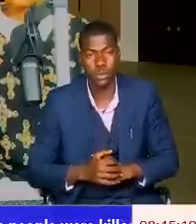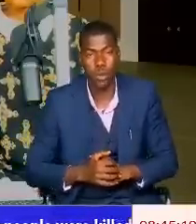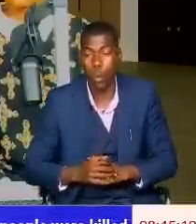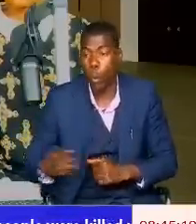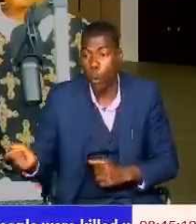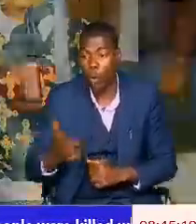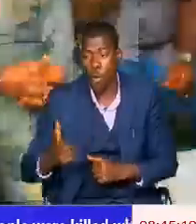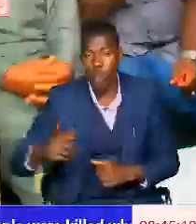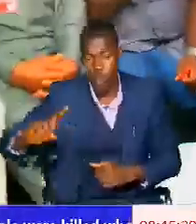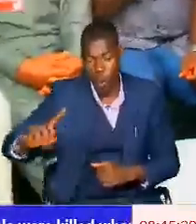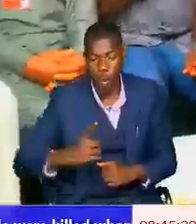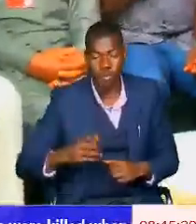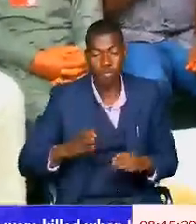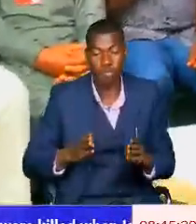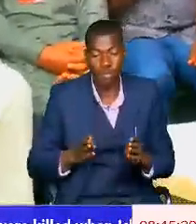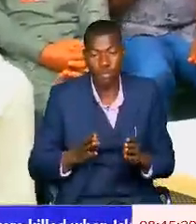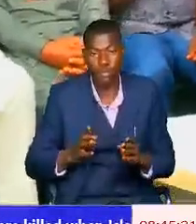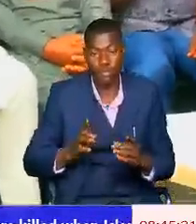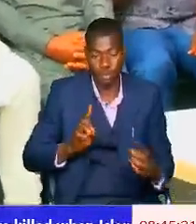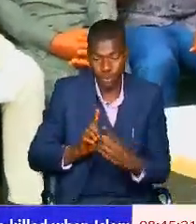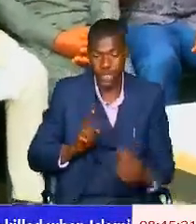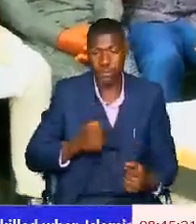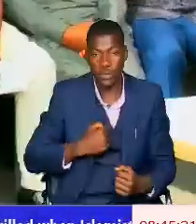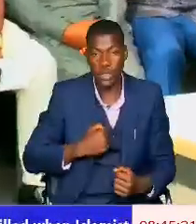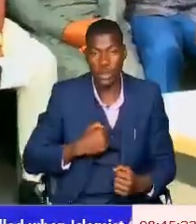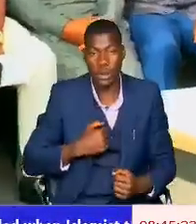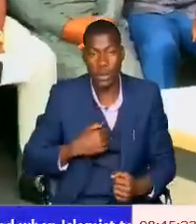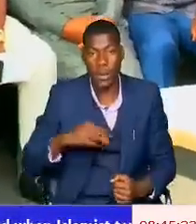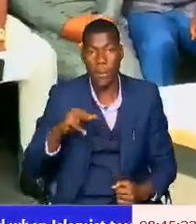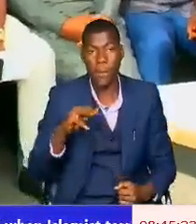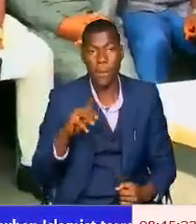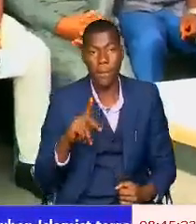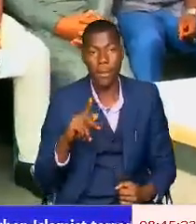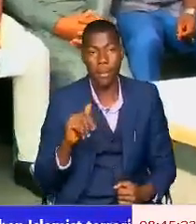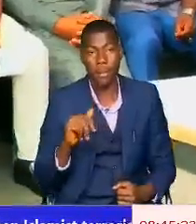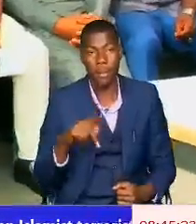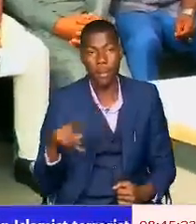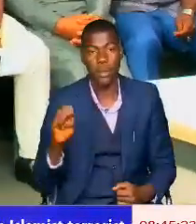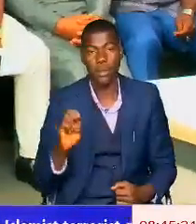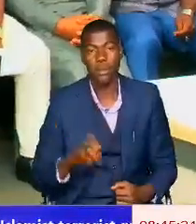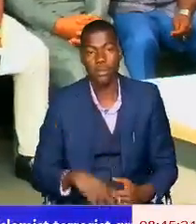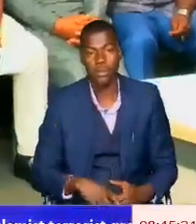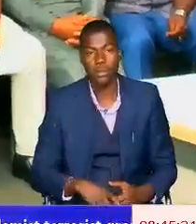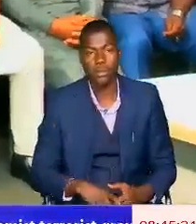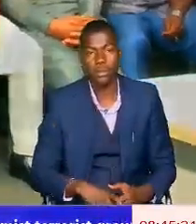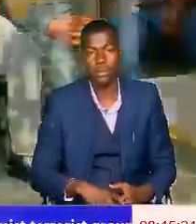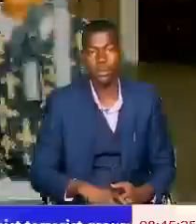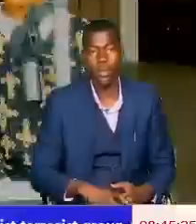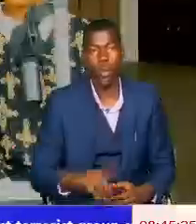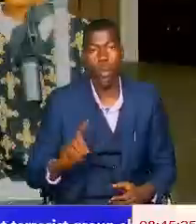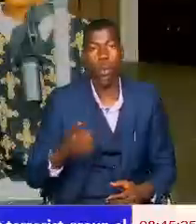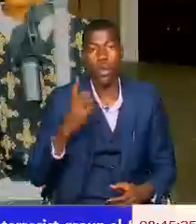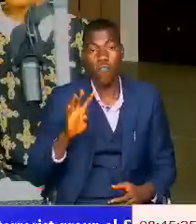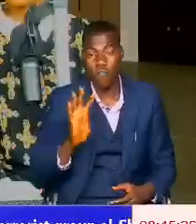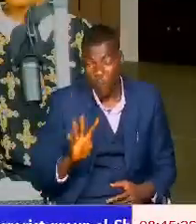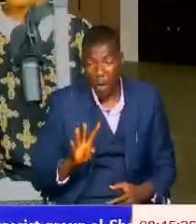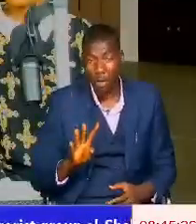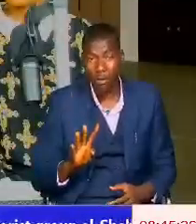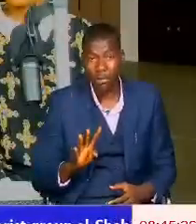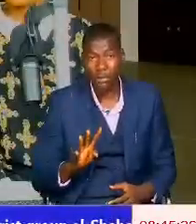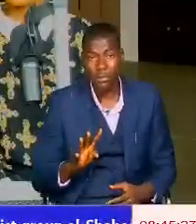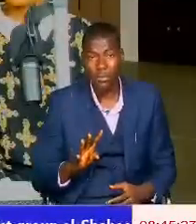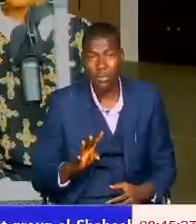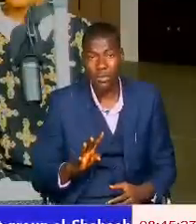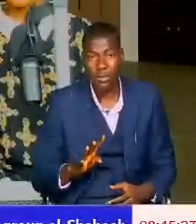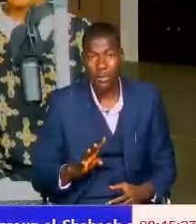sir. Police do gra-gra. Just 4 of them disarm about